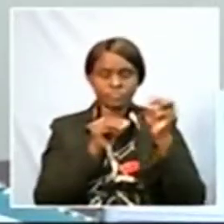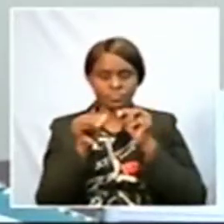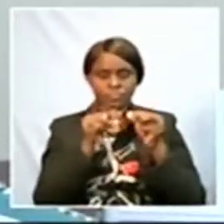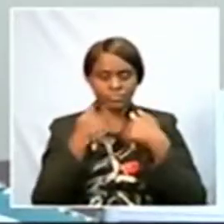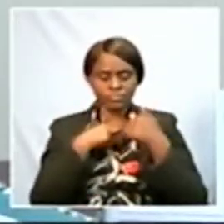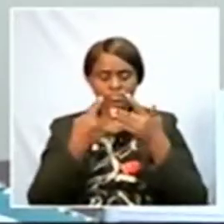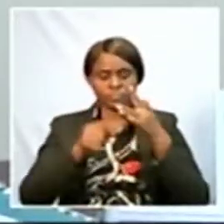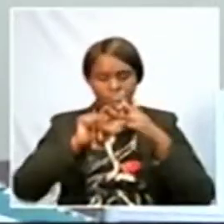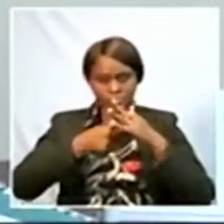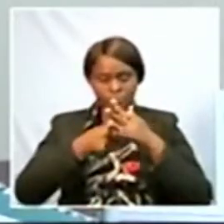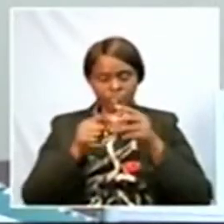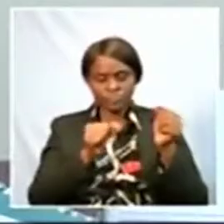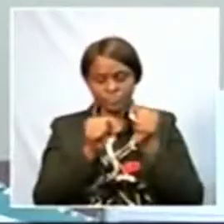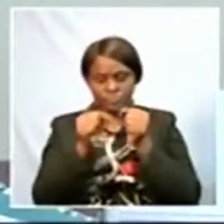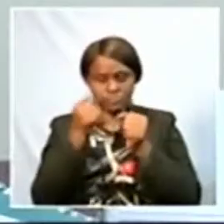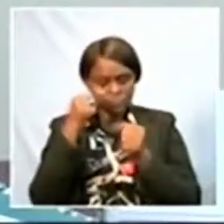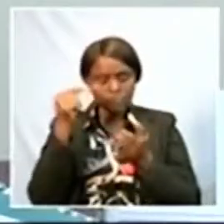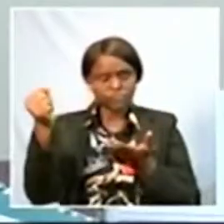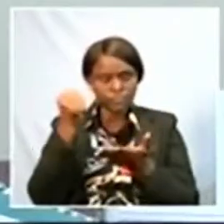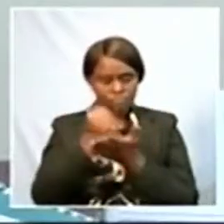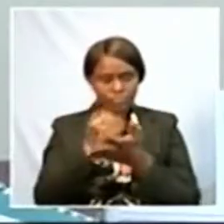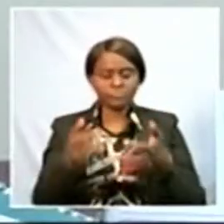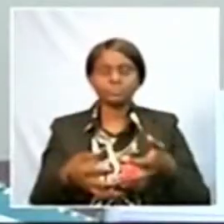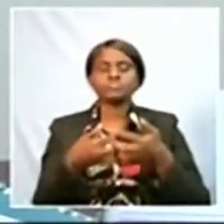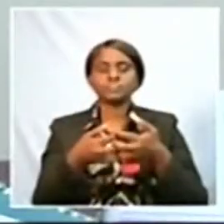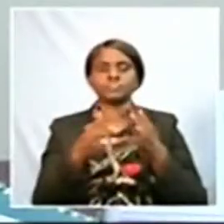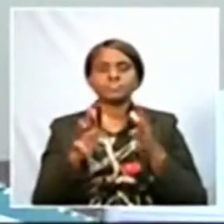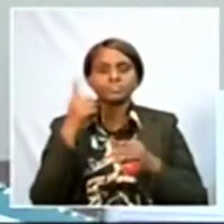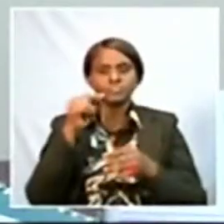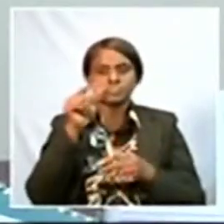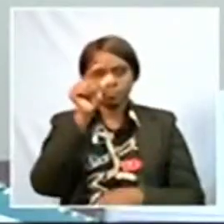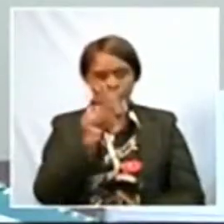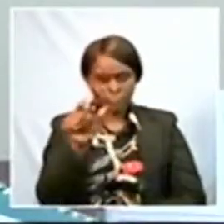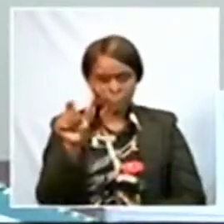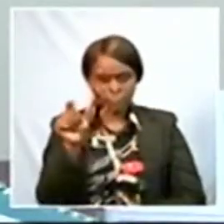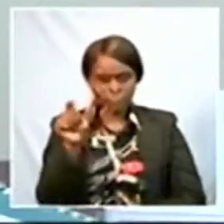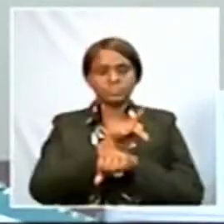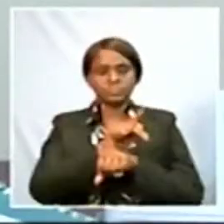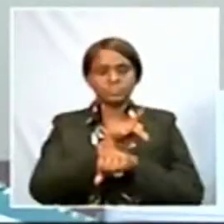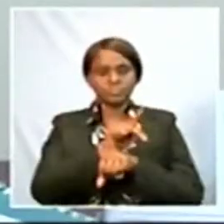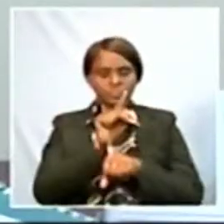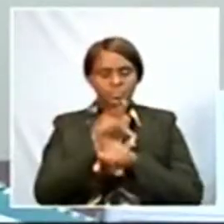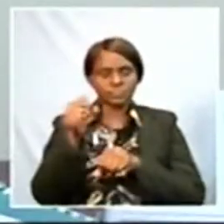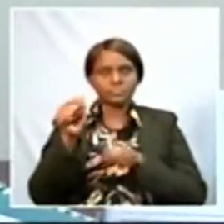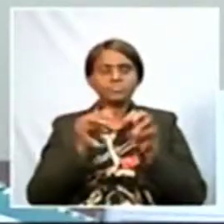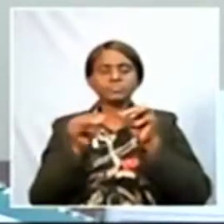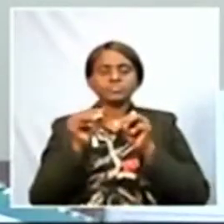has initiated a strategy of appointing an engineer for each and every project as manager.